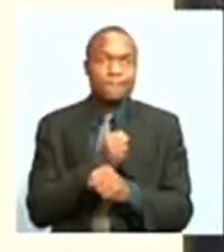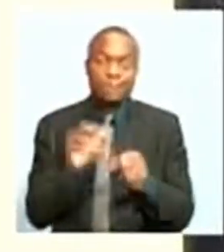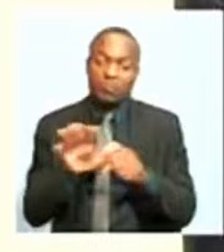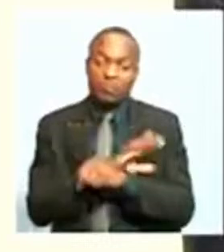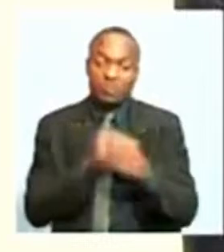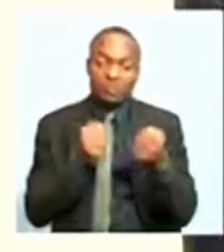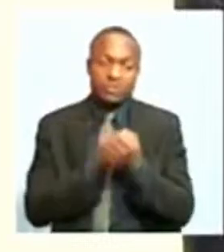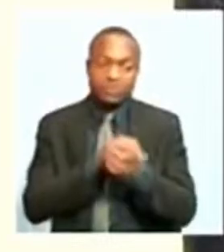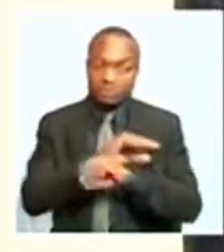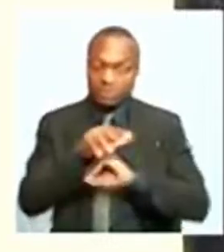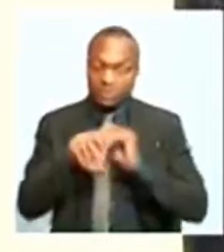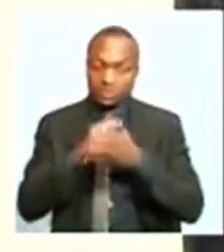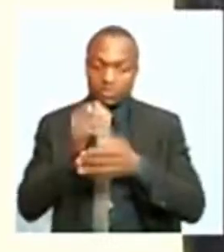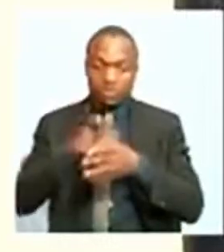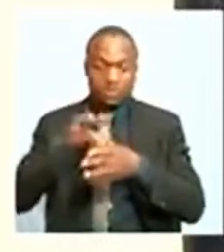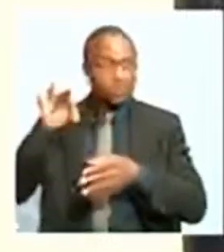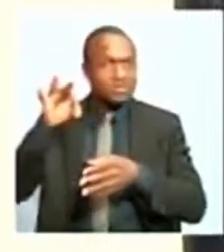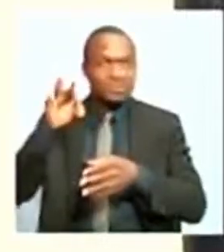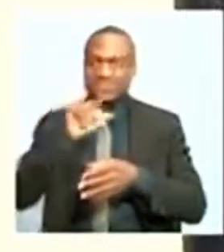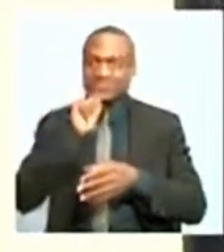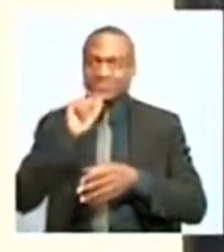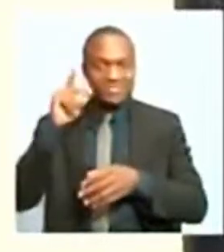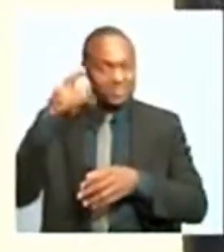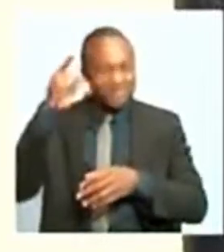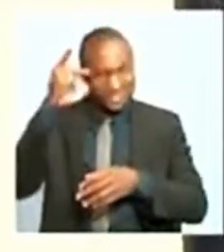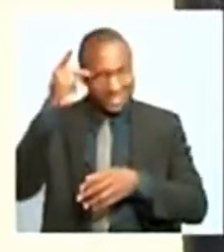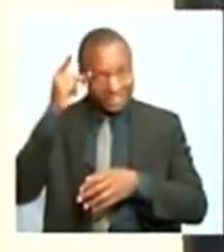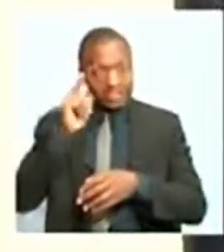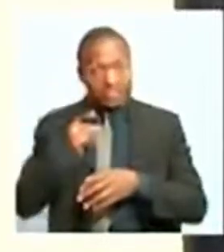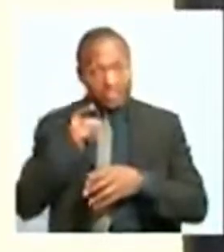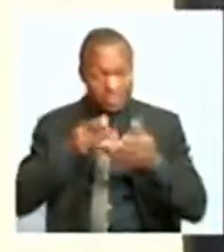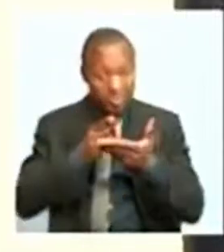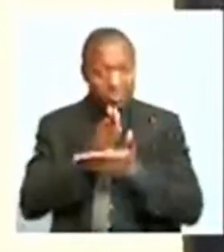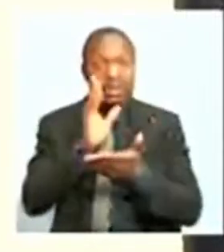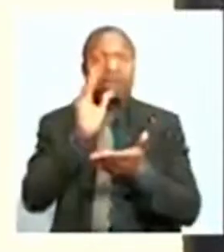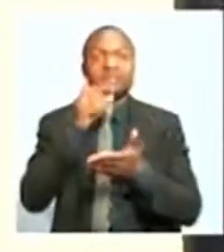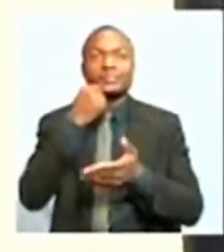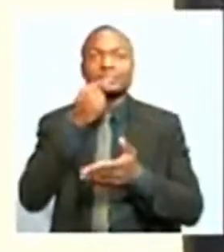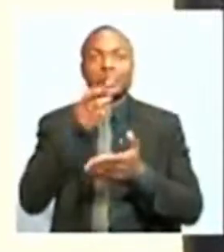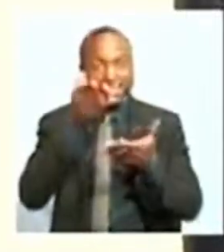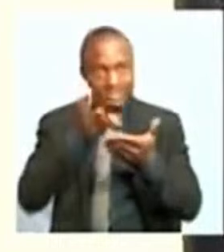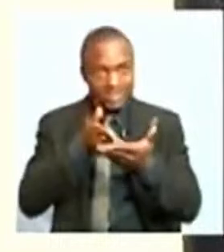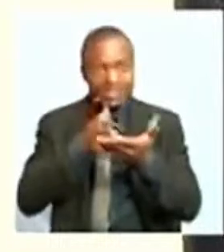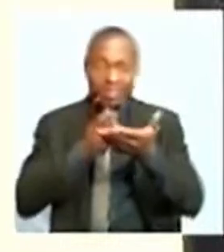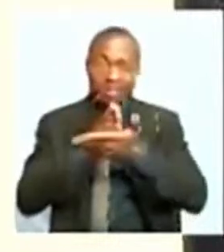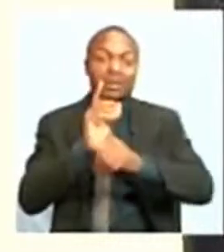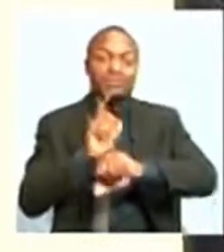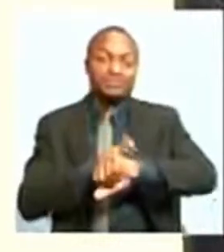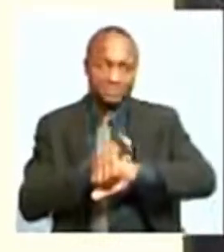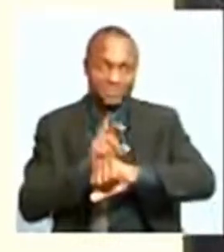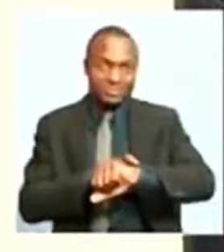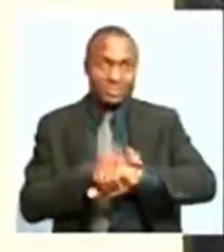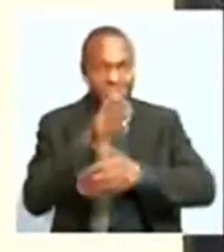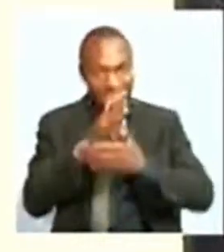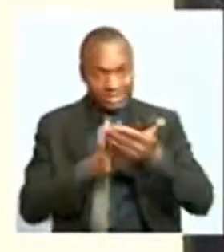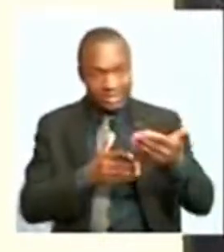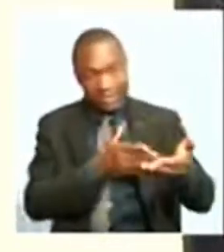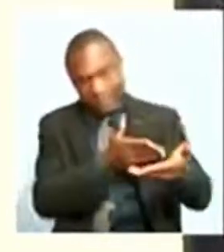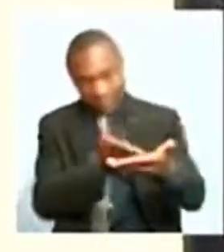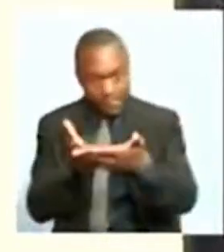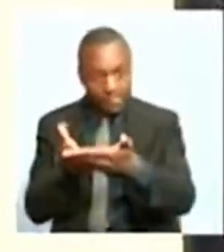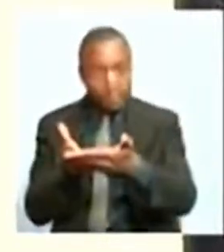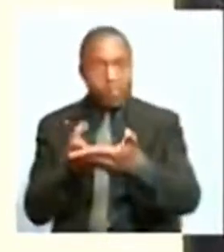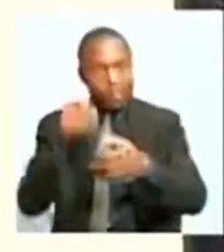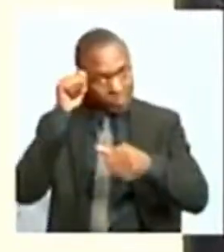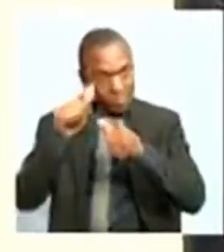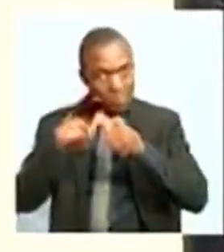all the stakeholders. It's non-controversial, and like you've rightly put, this is the right time for some of these